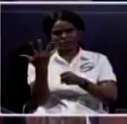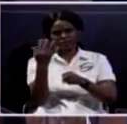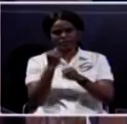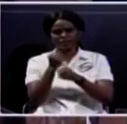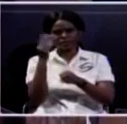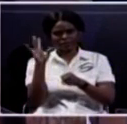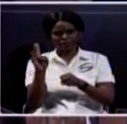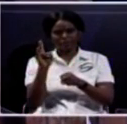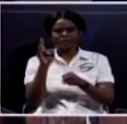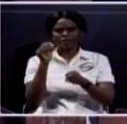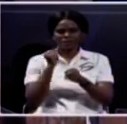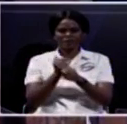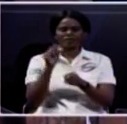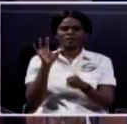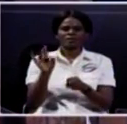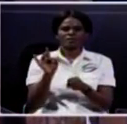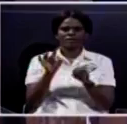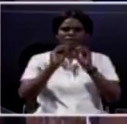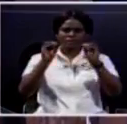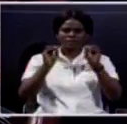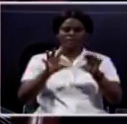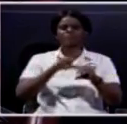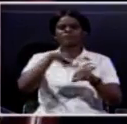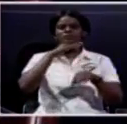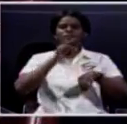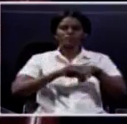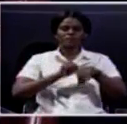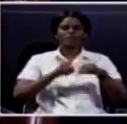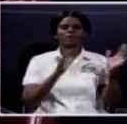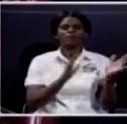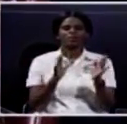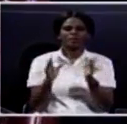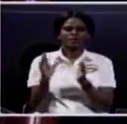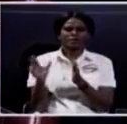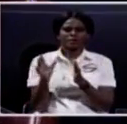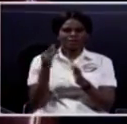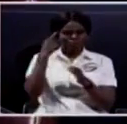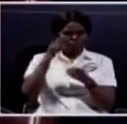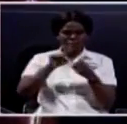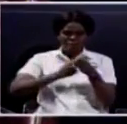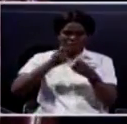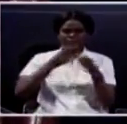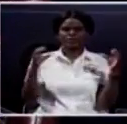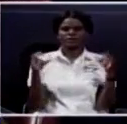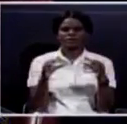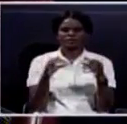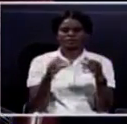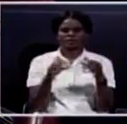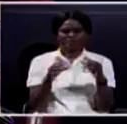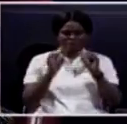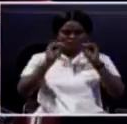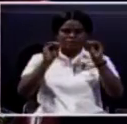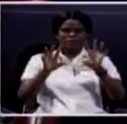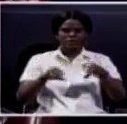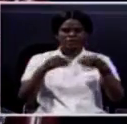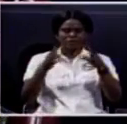grade 7, one teacher. This teacher will be given enough time to prepare for the next class. This teacher will be given enough time